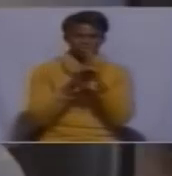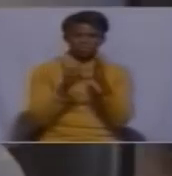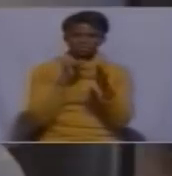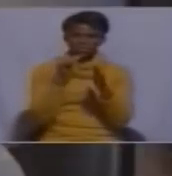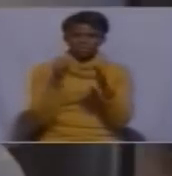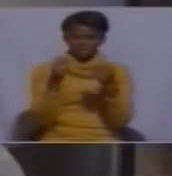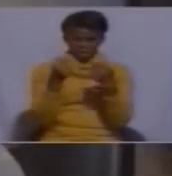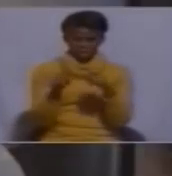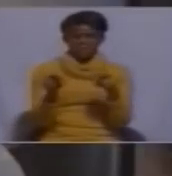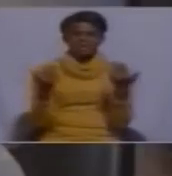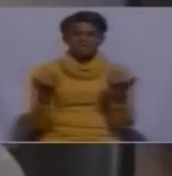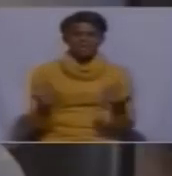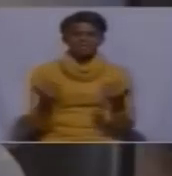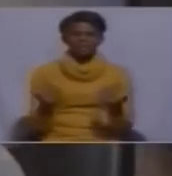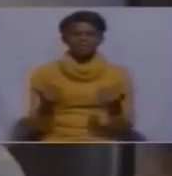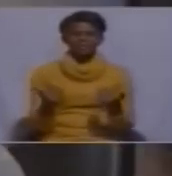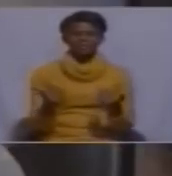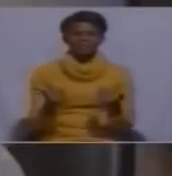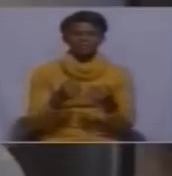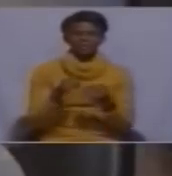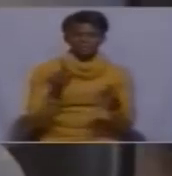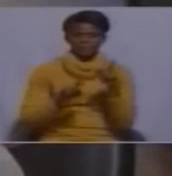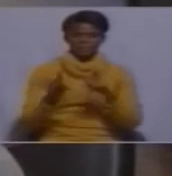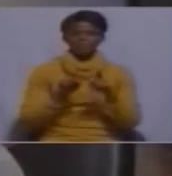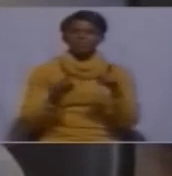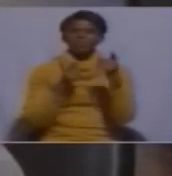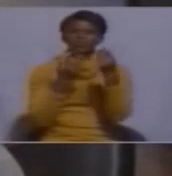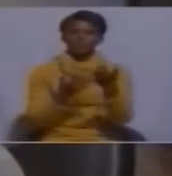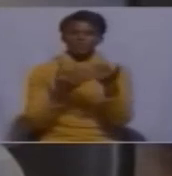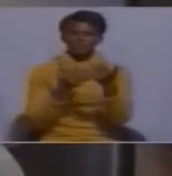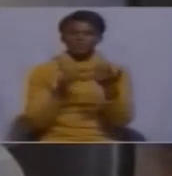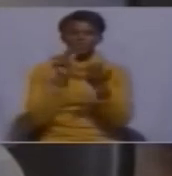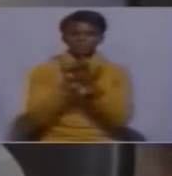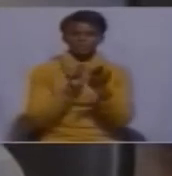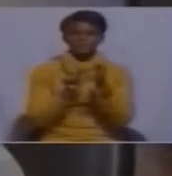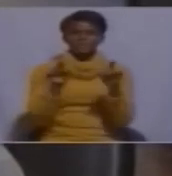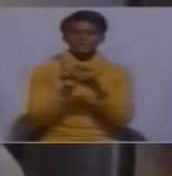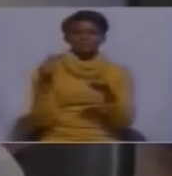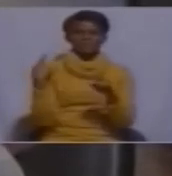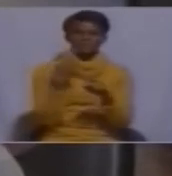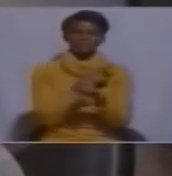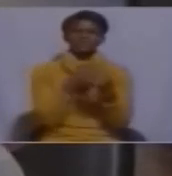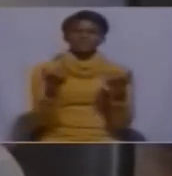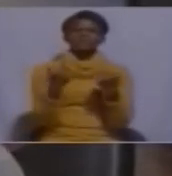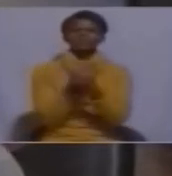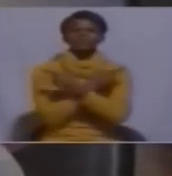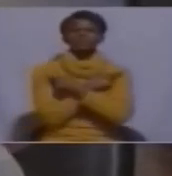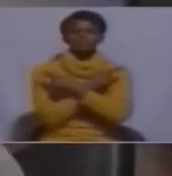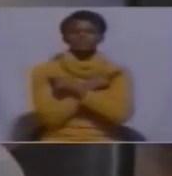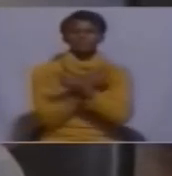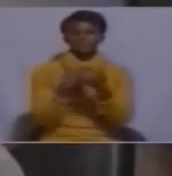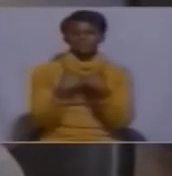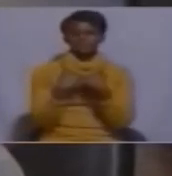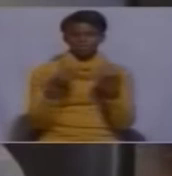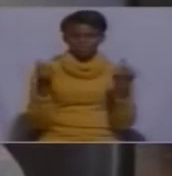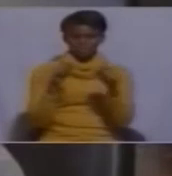come into effect immediately per se, because people have to wait for this act and parliament is on recess. And if they don't deal with it in the coming sitting,